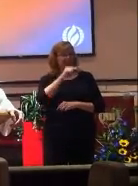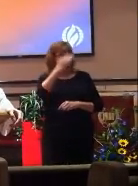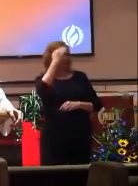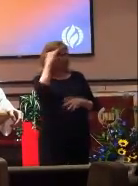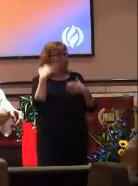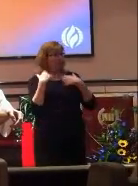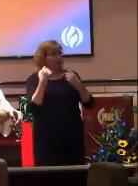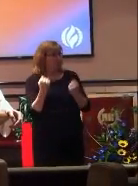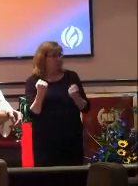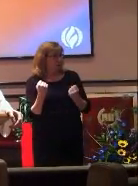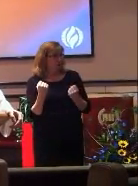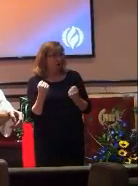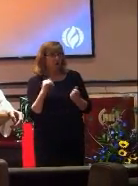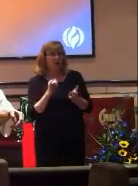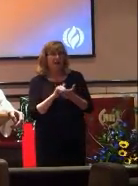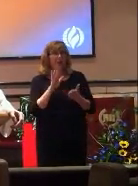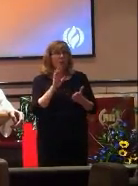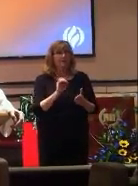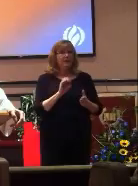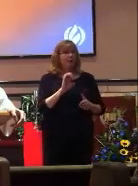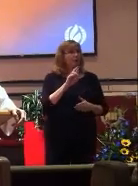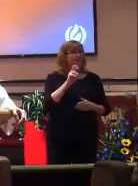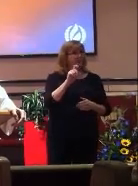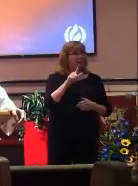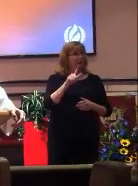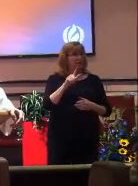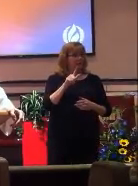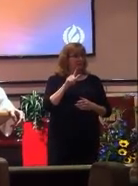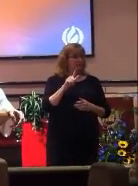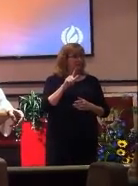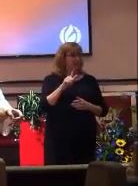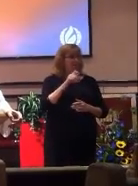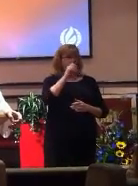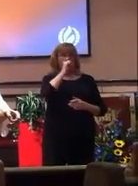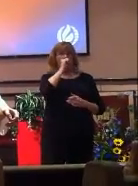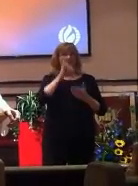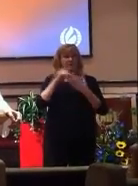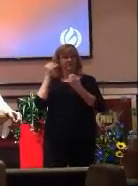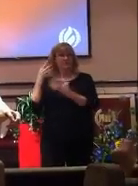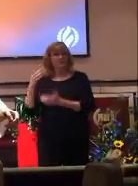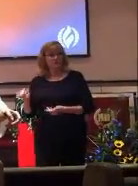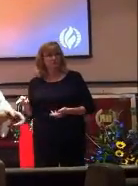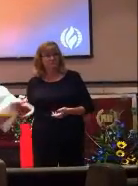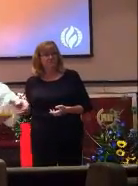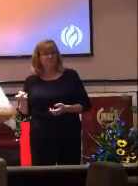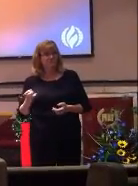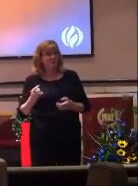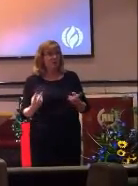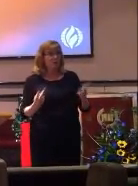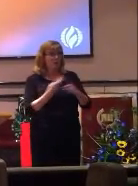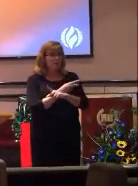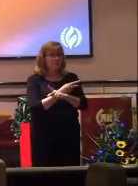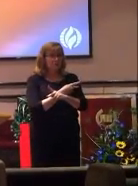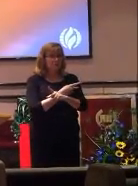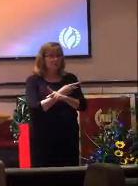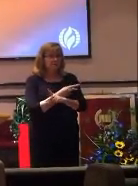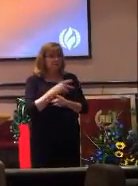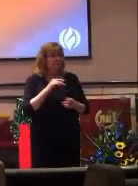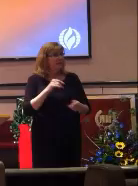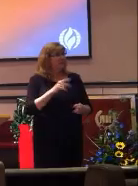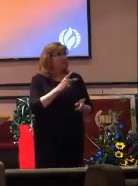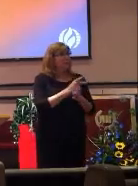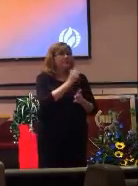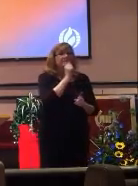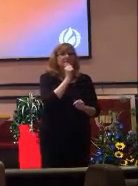be criminal to withhold that life-saving information. Even worse would be to